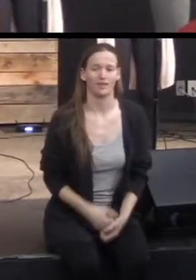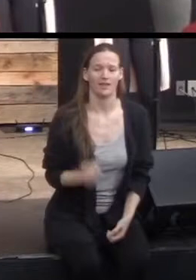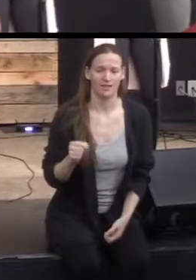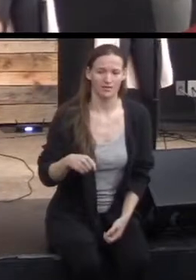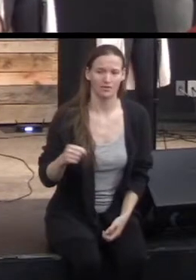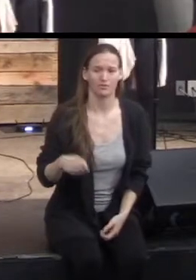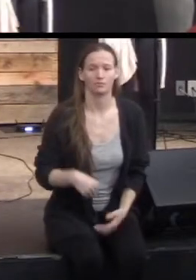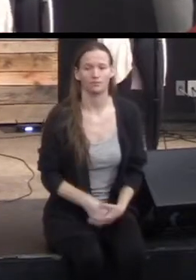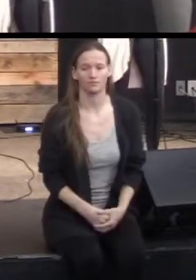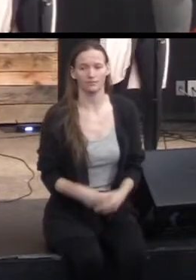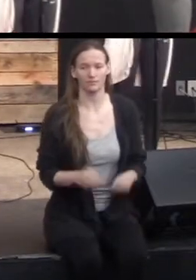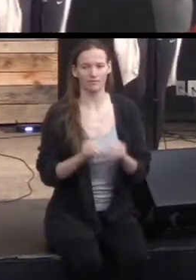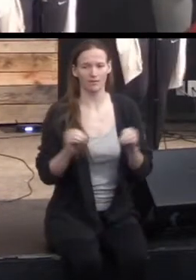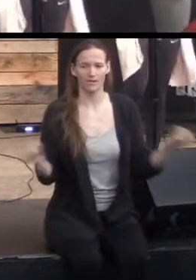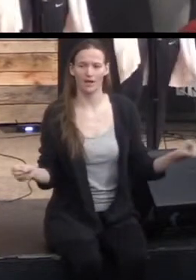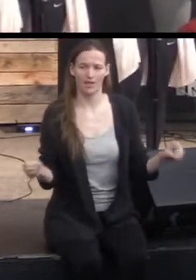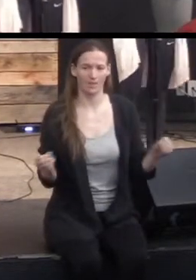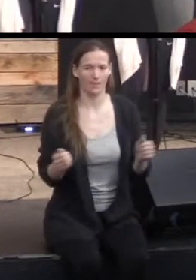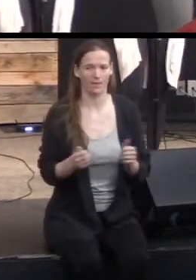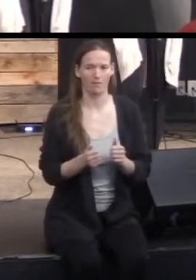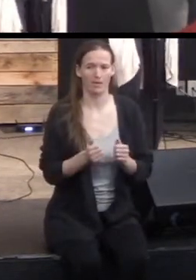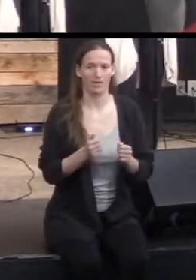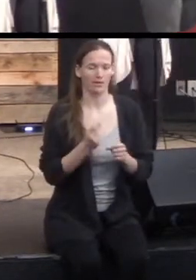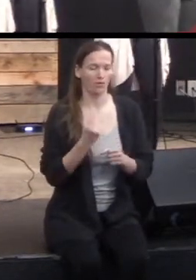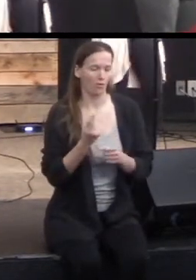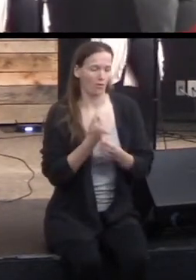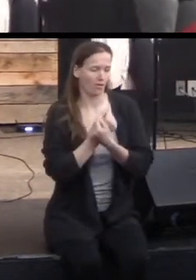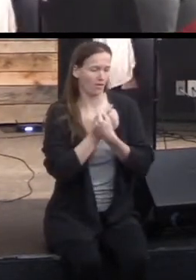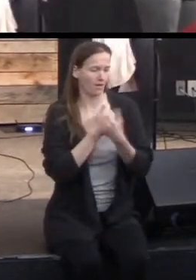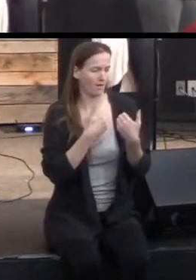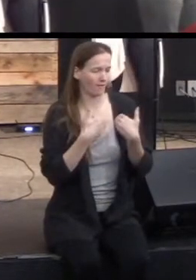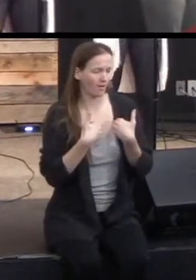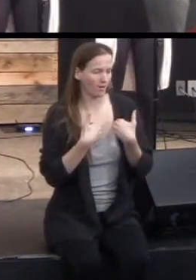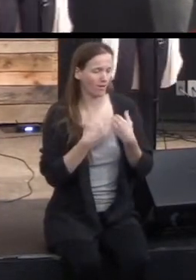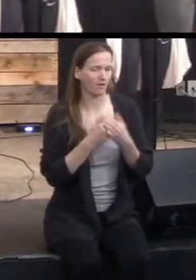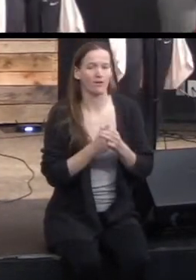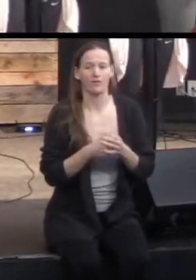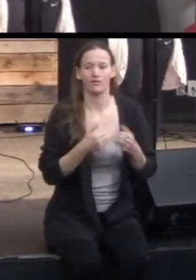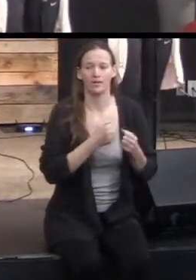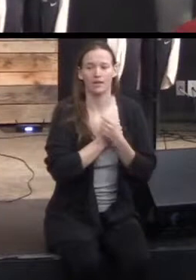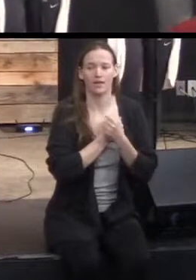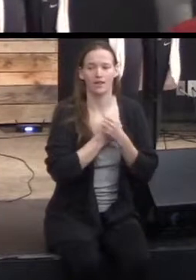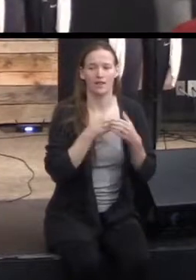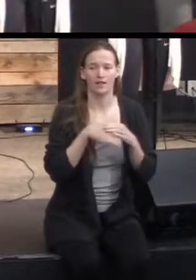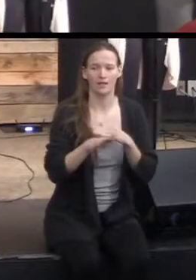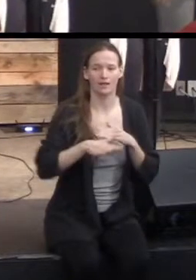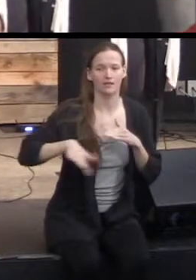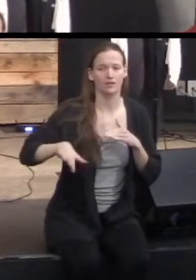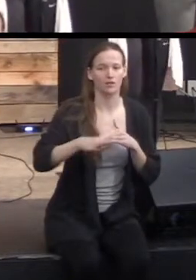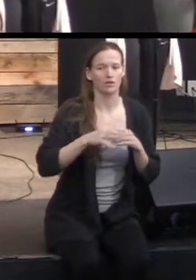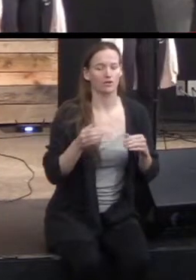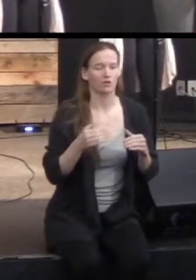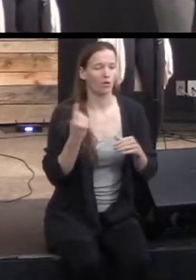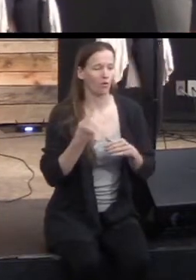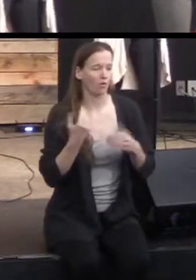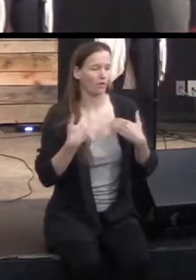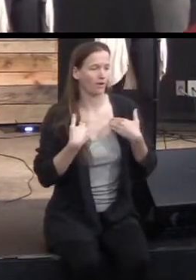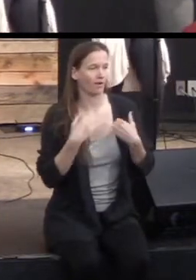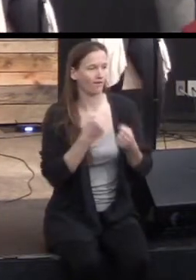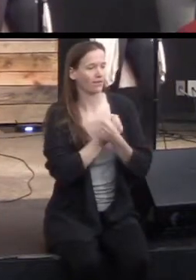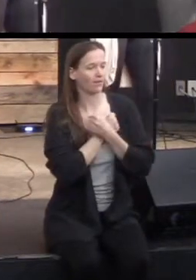yeah. Nothing but love in that land. Nothing but love in that land. Nothing